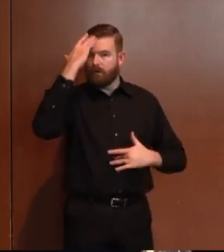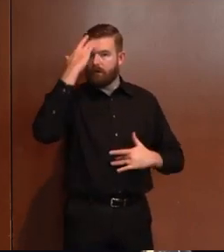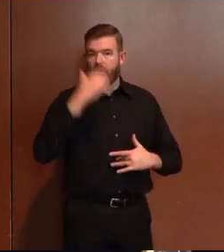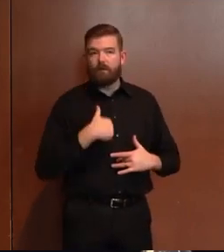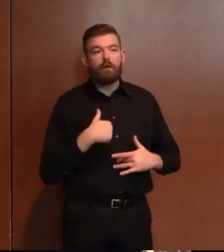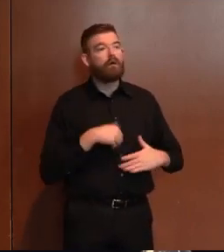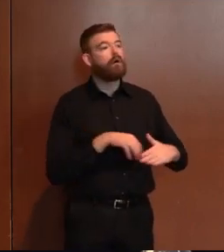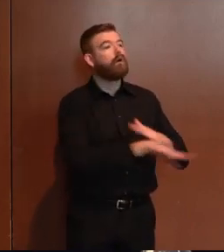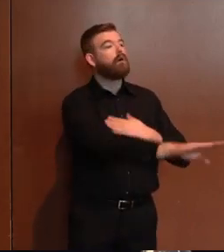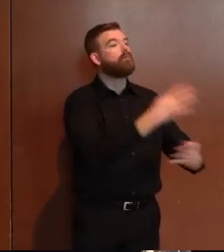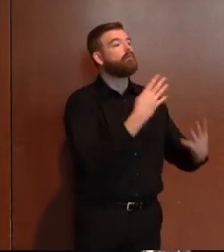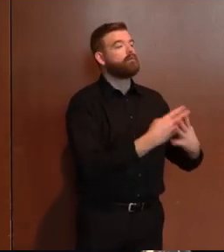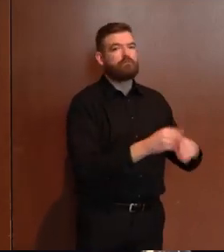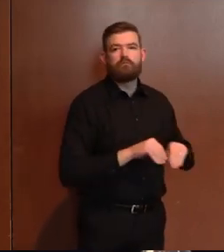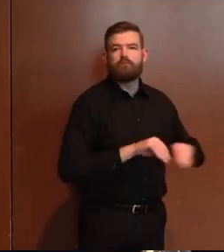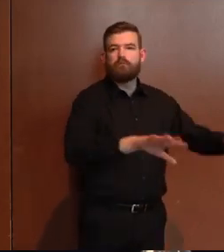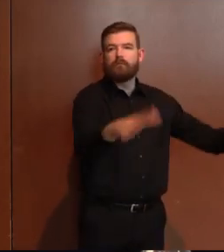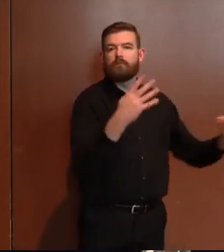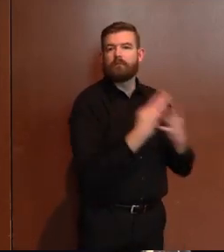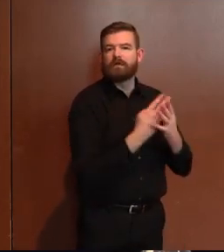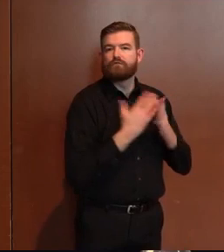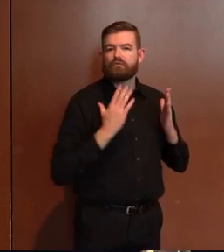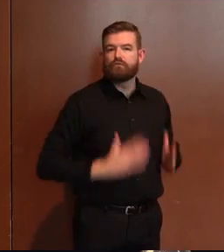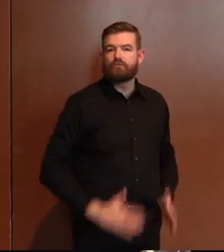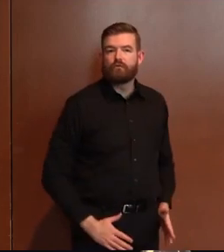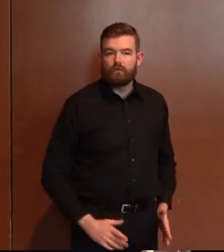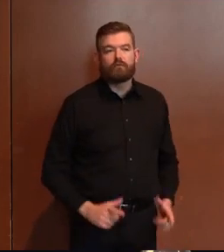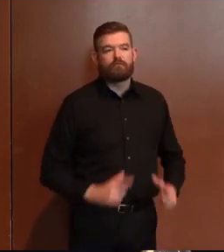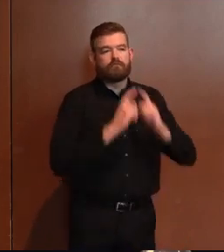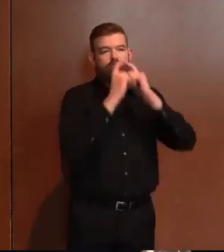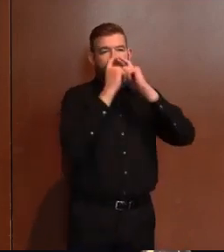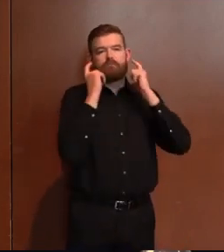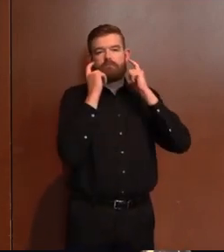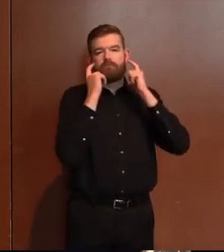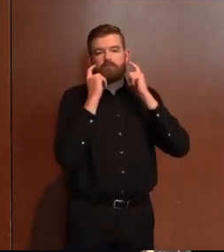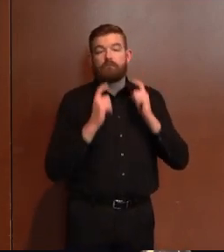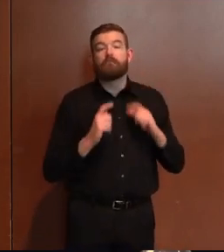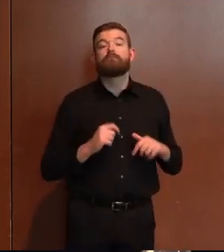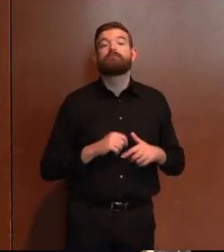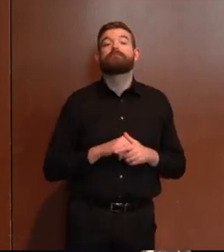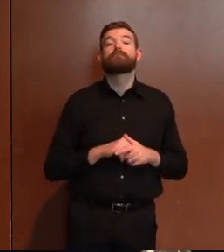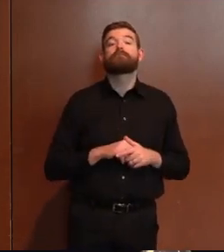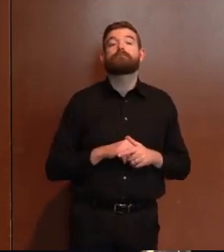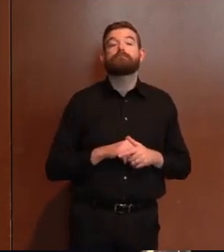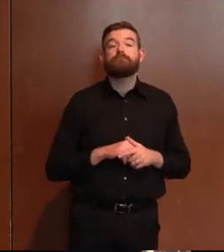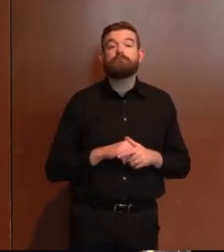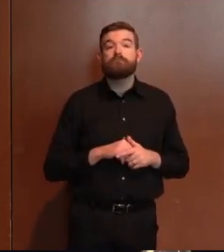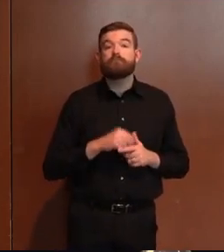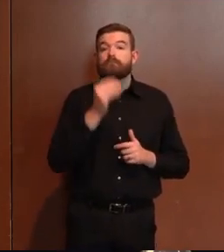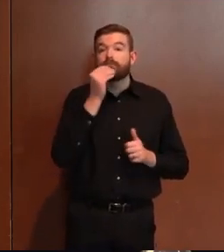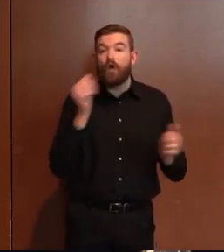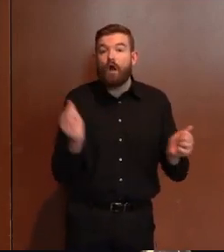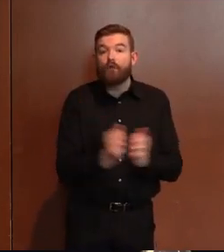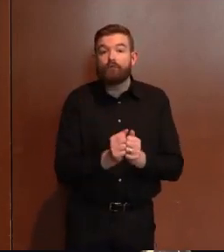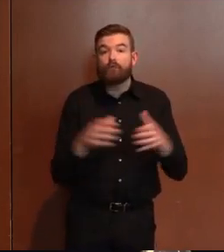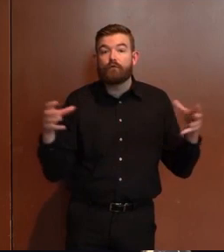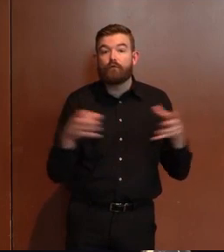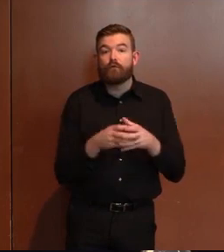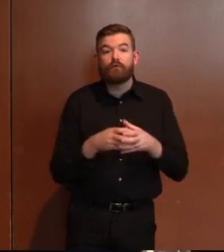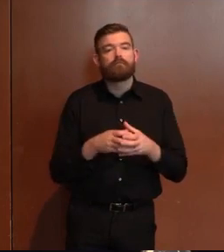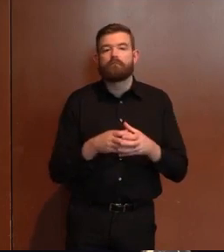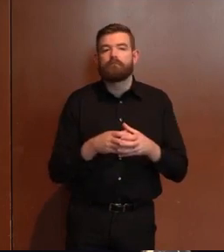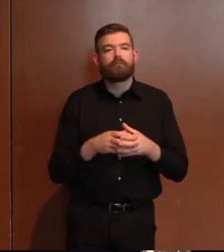Additionally, to the degree possible, all communal dining is stopped. I don't want to say